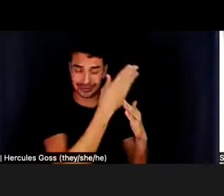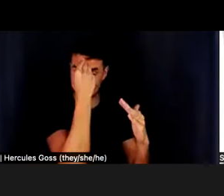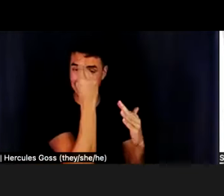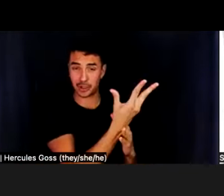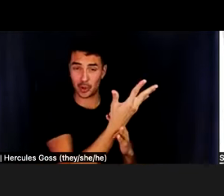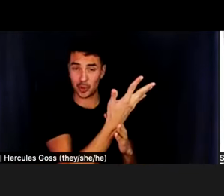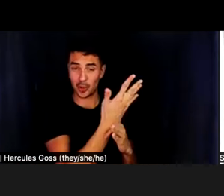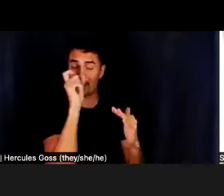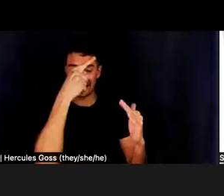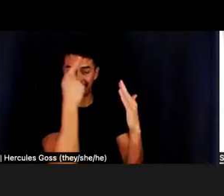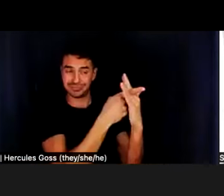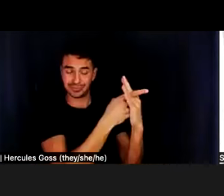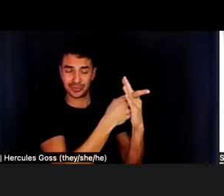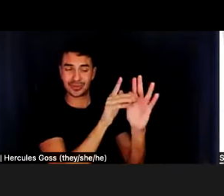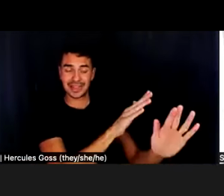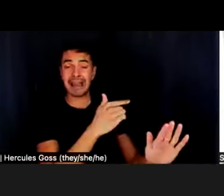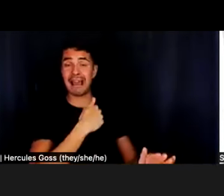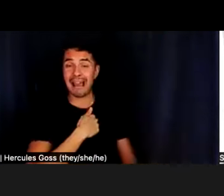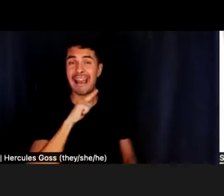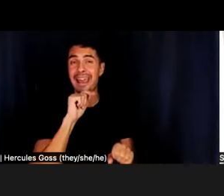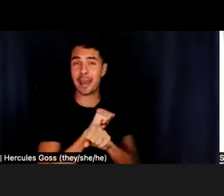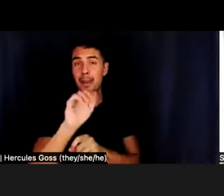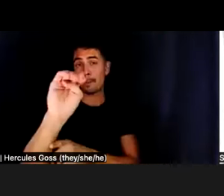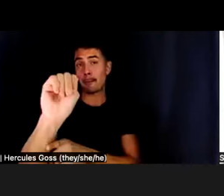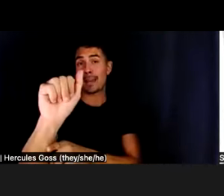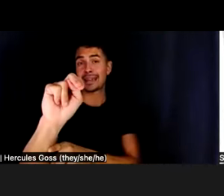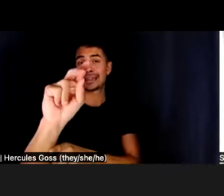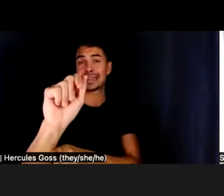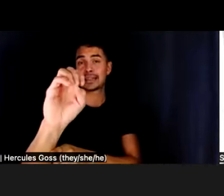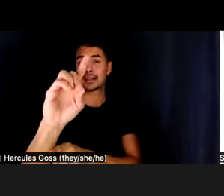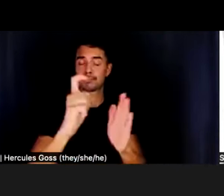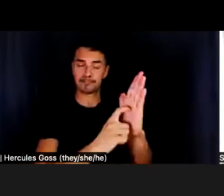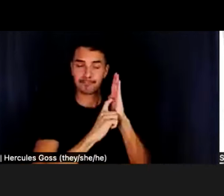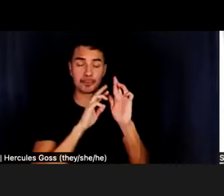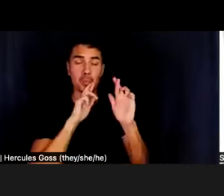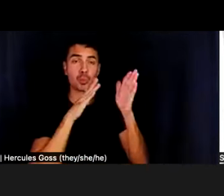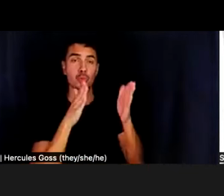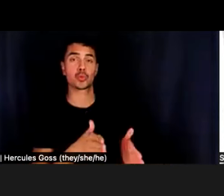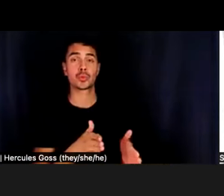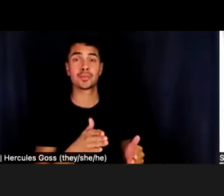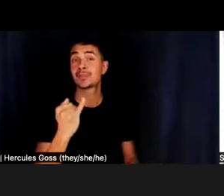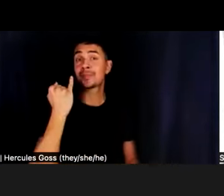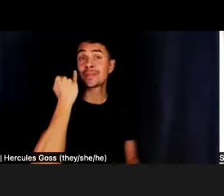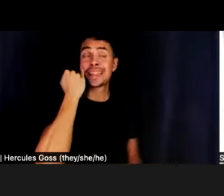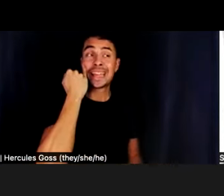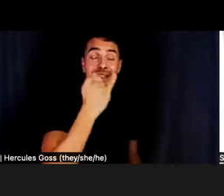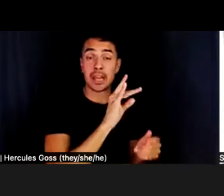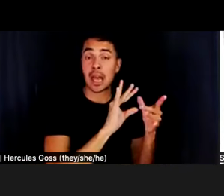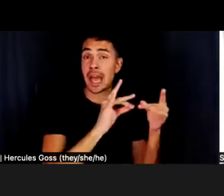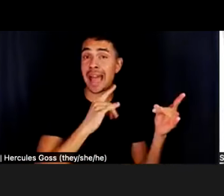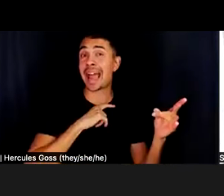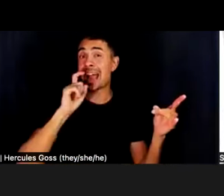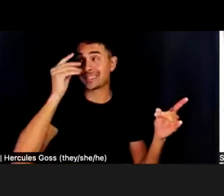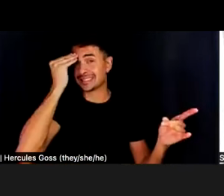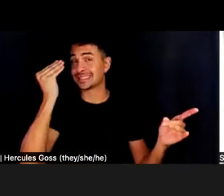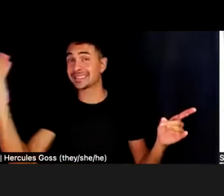right? Typically, that I am a mandated reporter, and depending on what we talk about, I might need to say, and to let them know